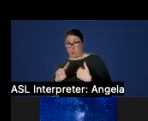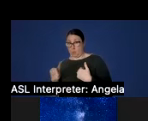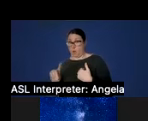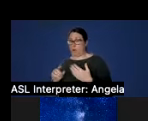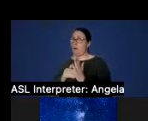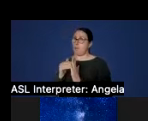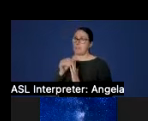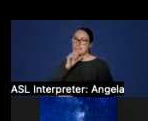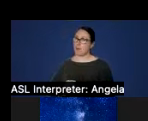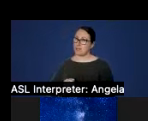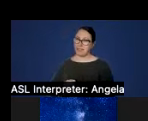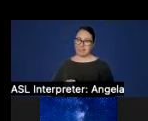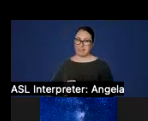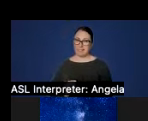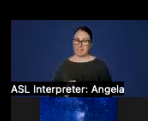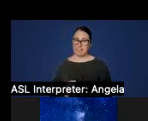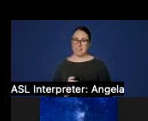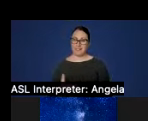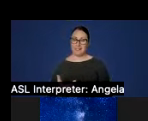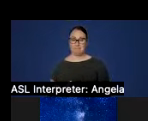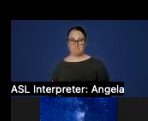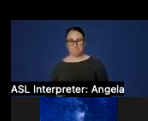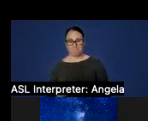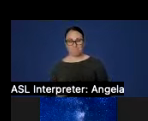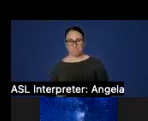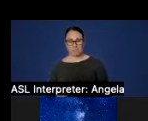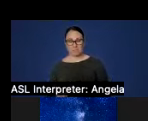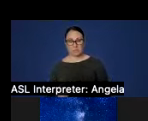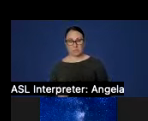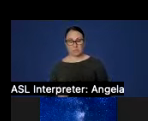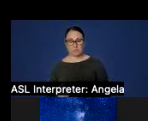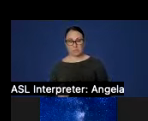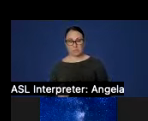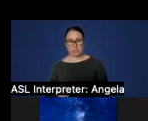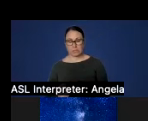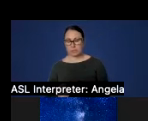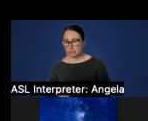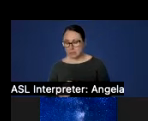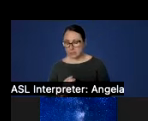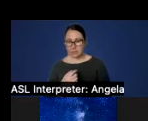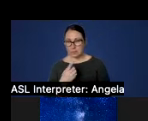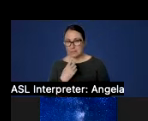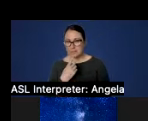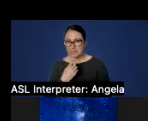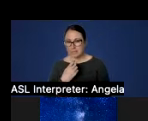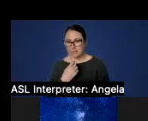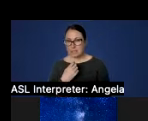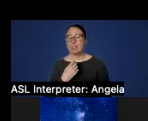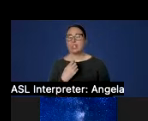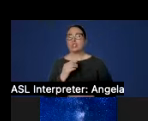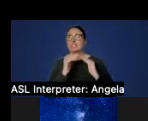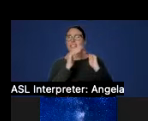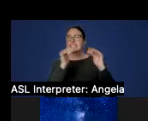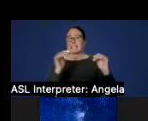just are, oh my, Eagle Butte Jail is rough. So the infrastructure is not